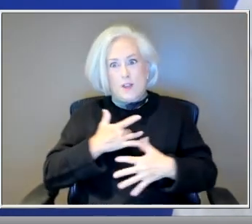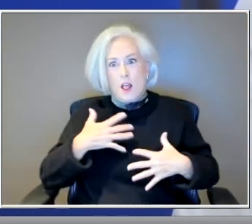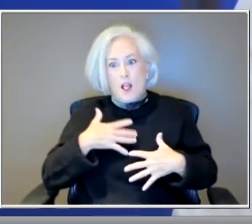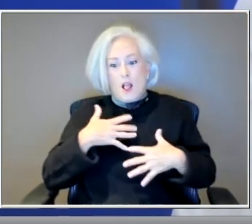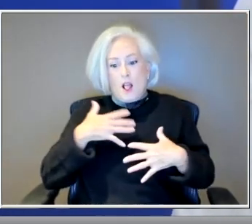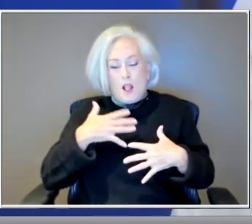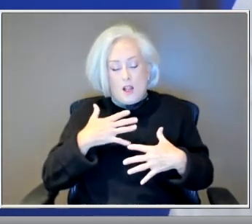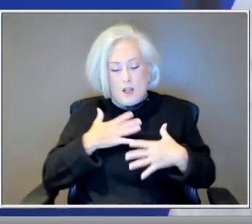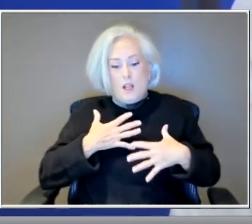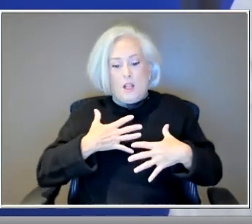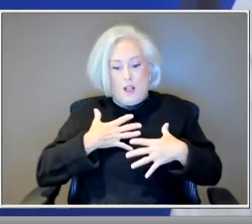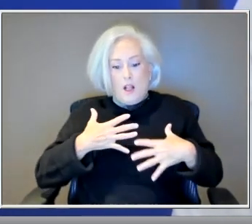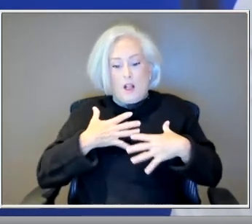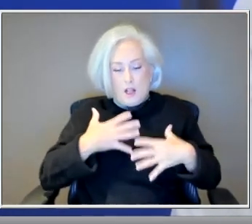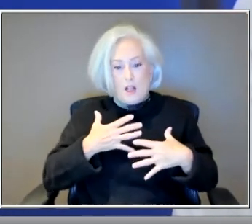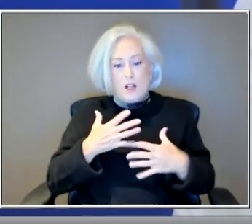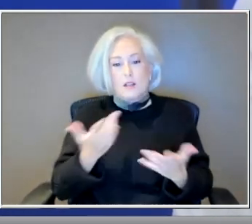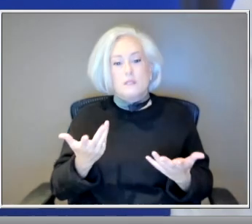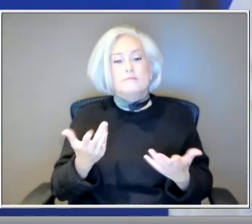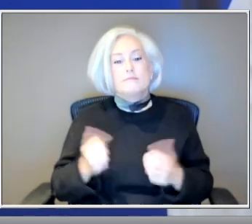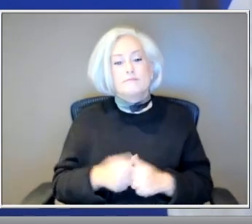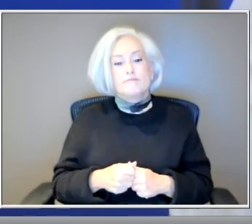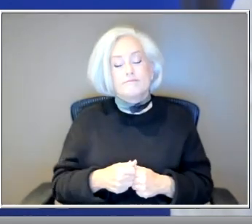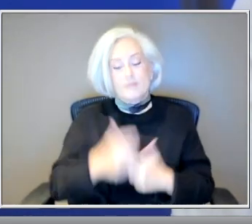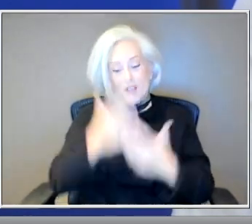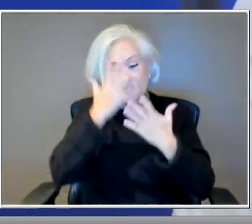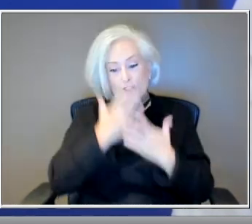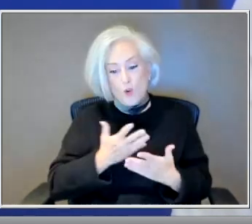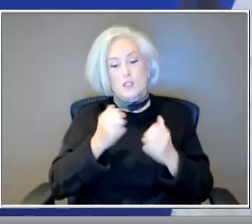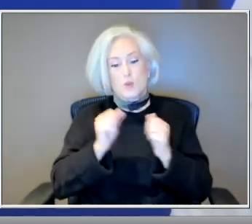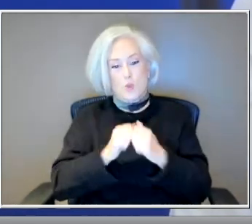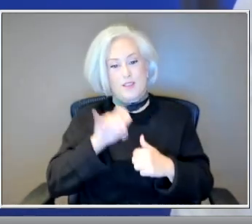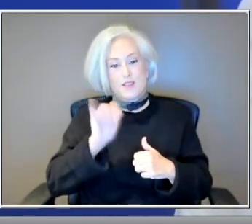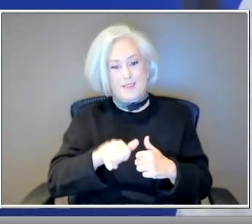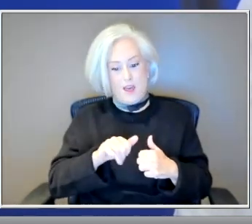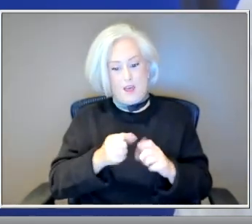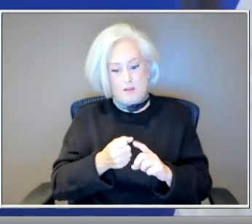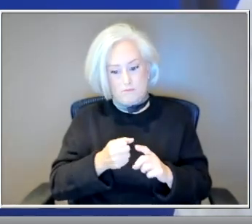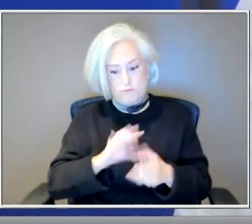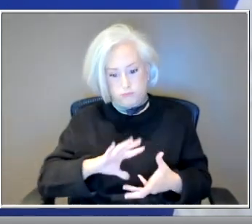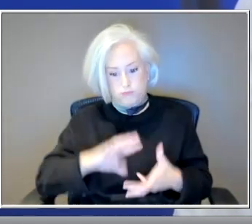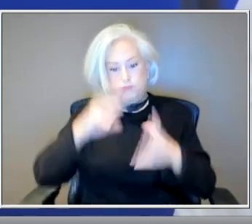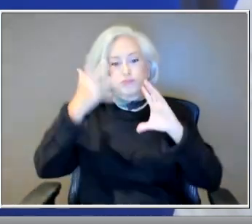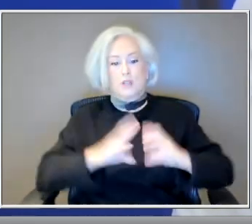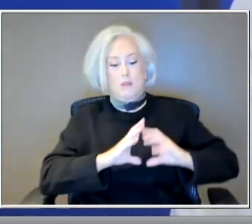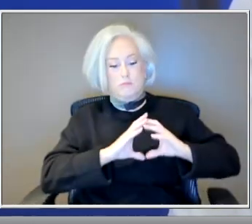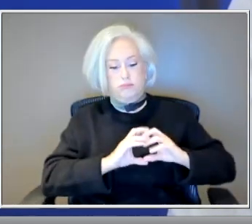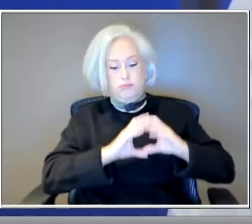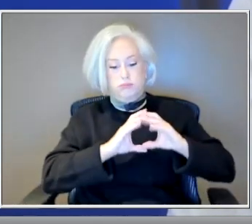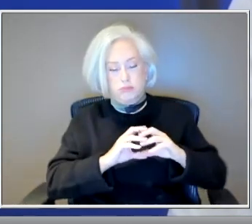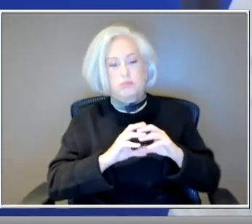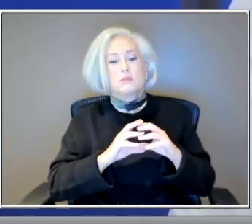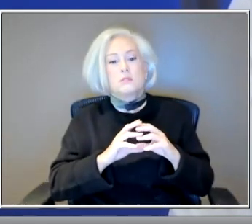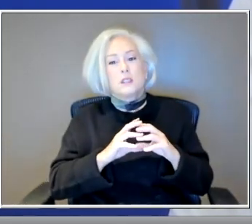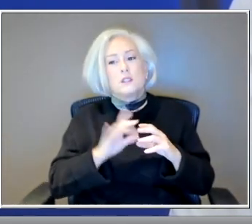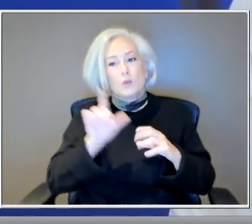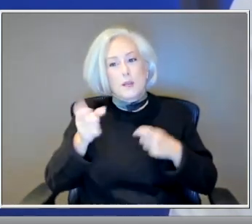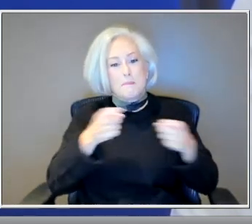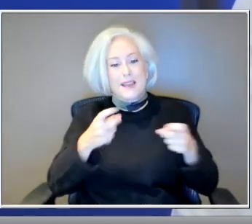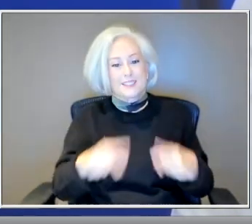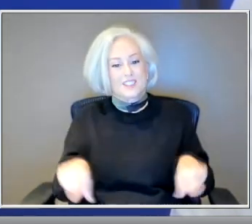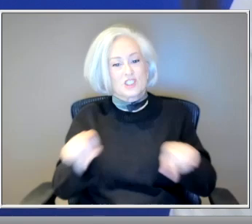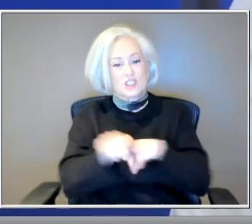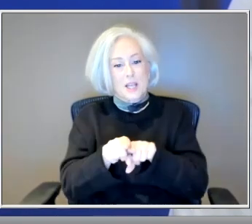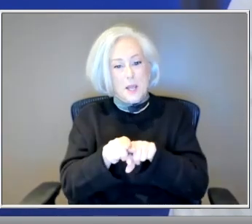fortunately, with those rhythms, you know, we do have different, you know, they're managed the same. Okay, so we manage them very similar. It's